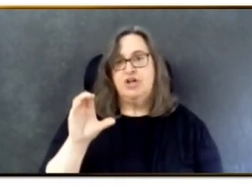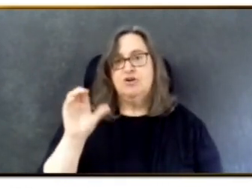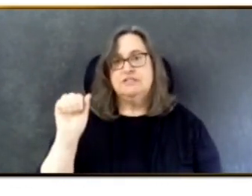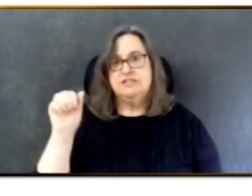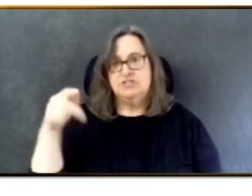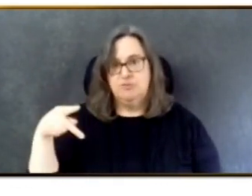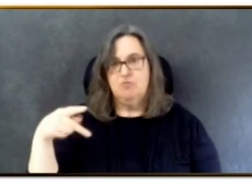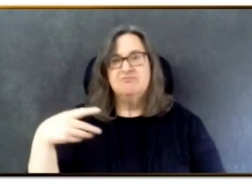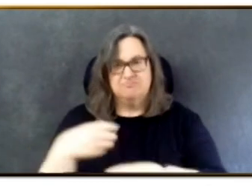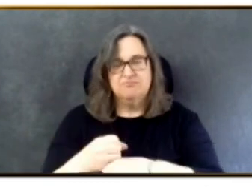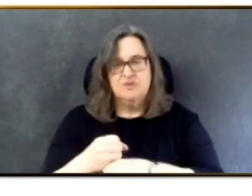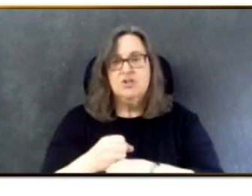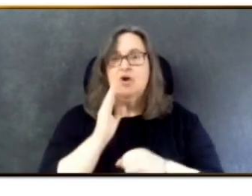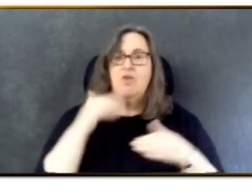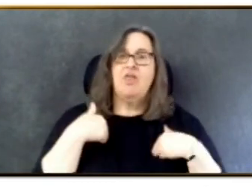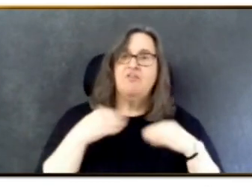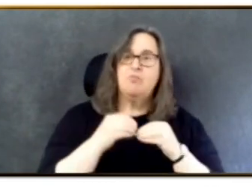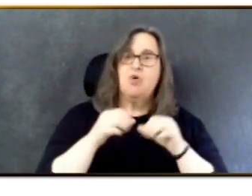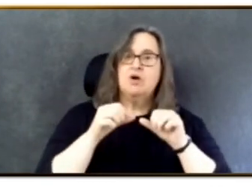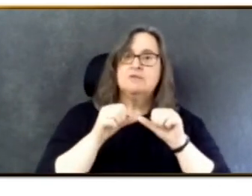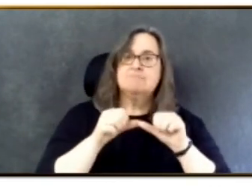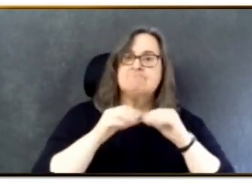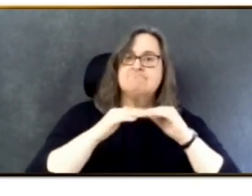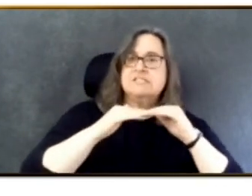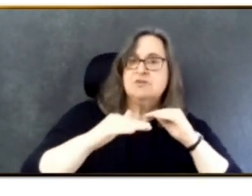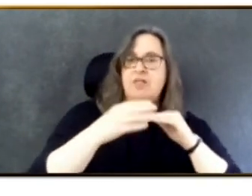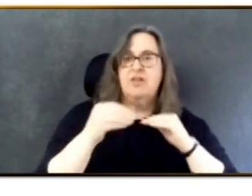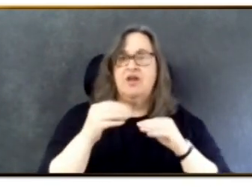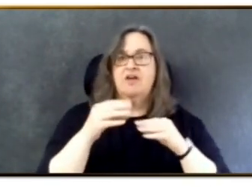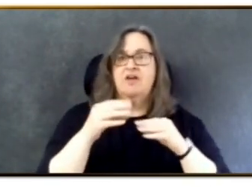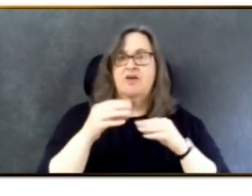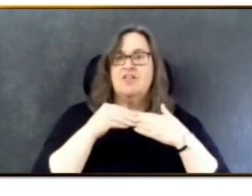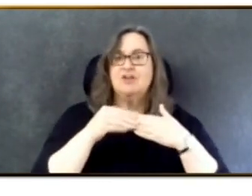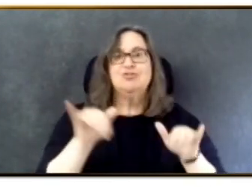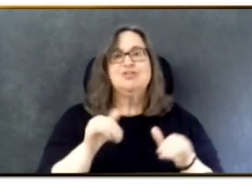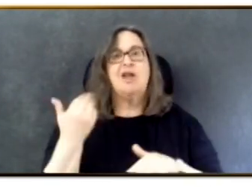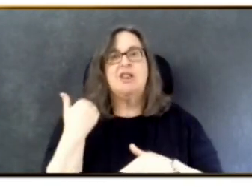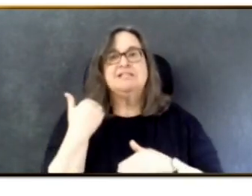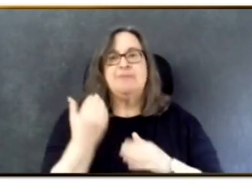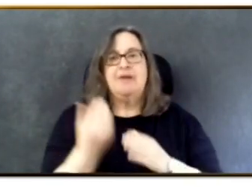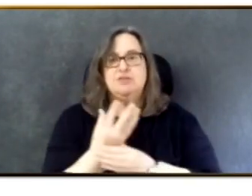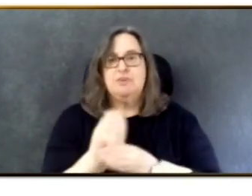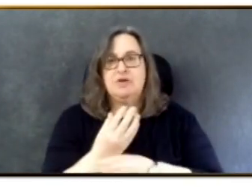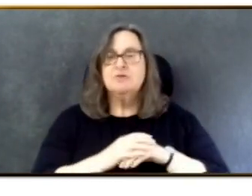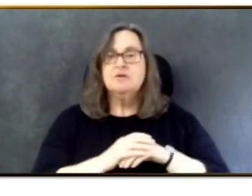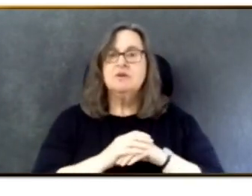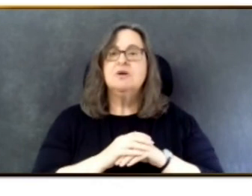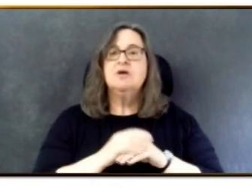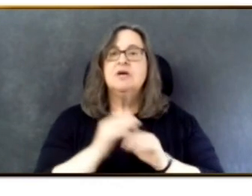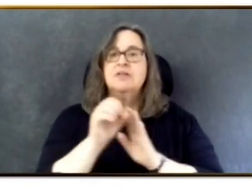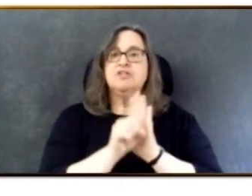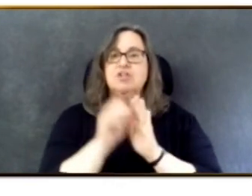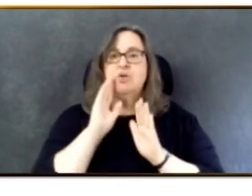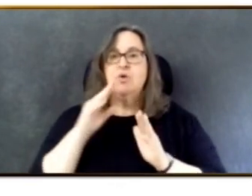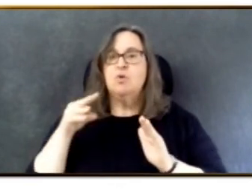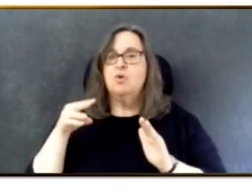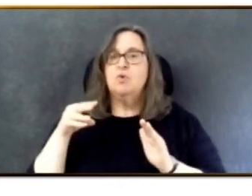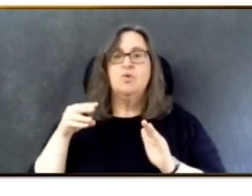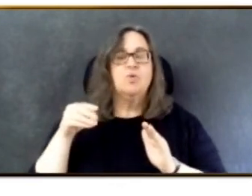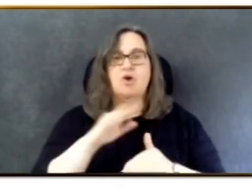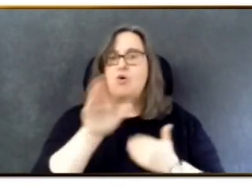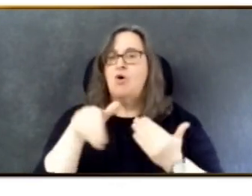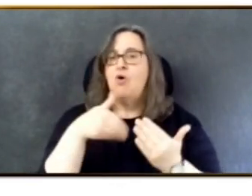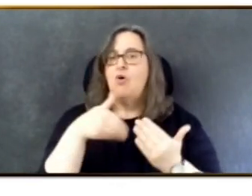more stability and flexibility just as we did in the spring. The state will cover all eligible days of